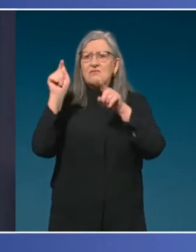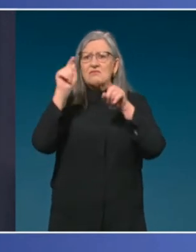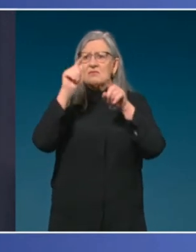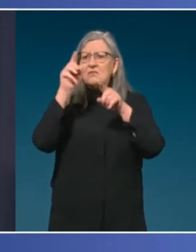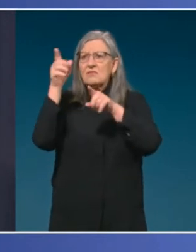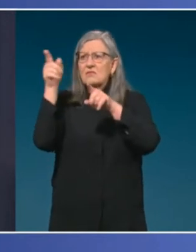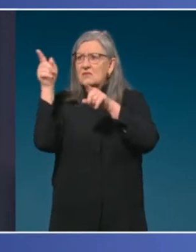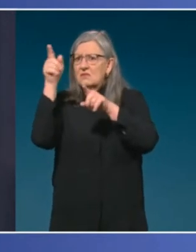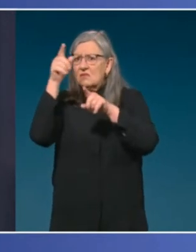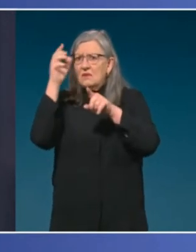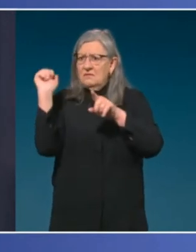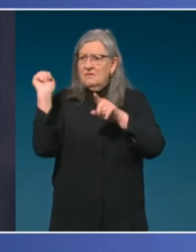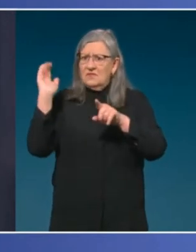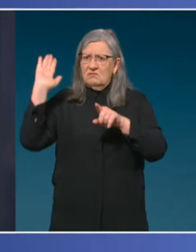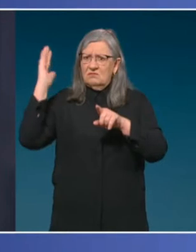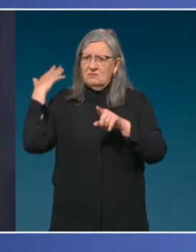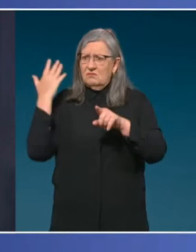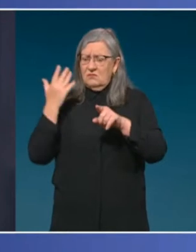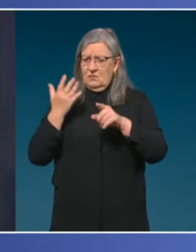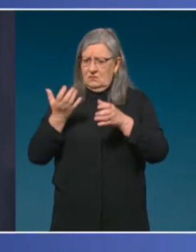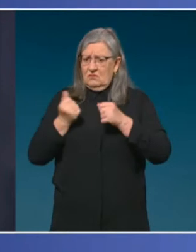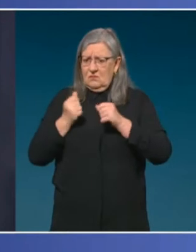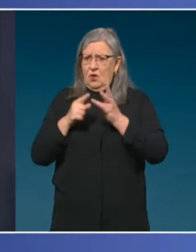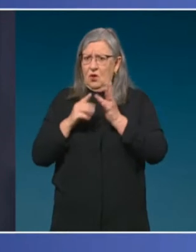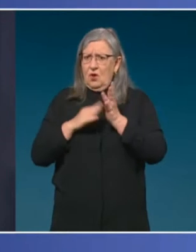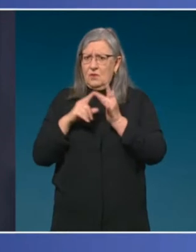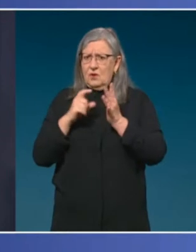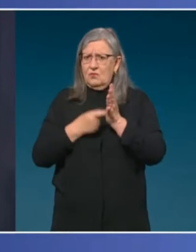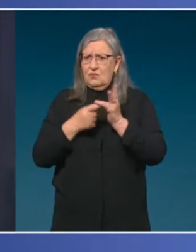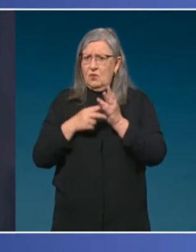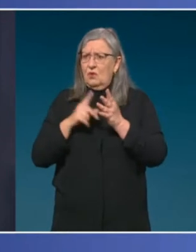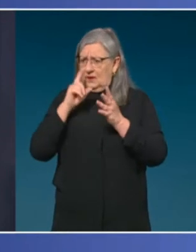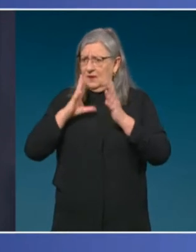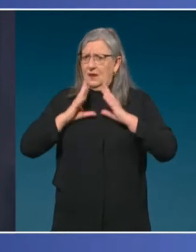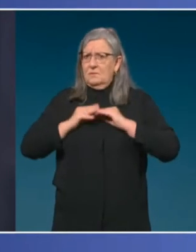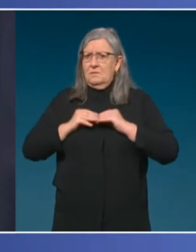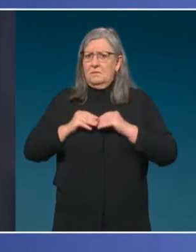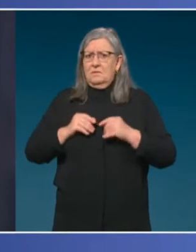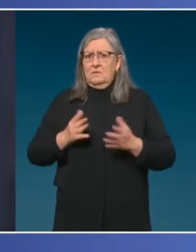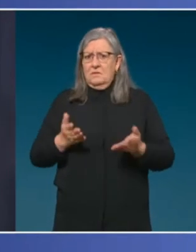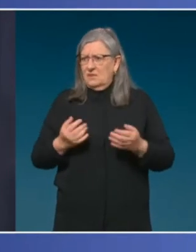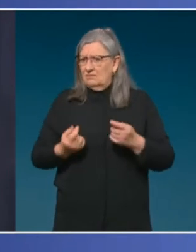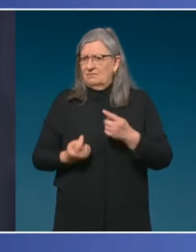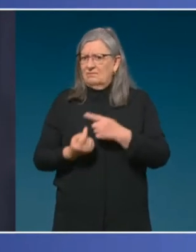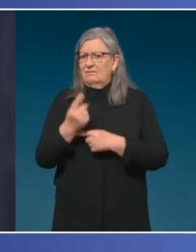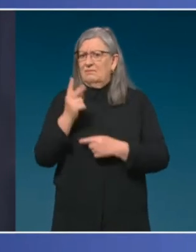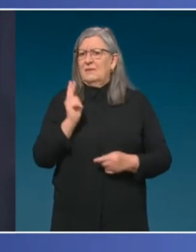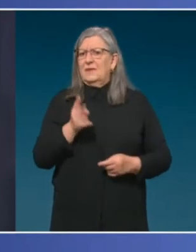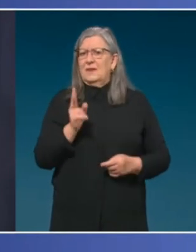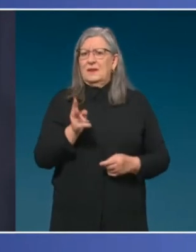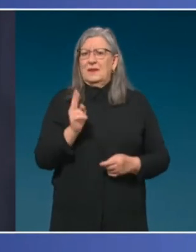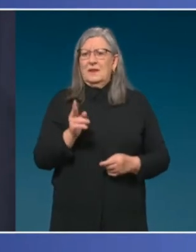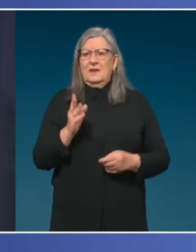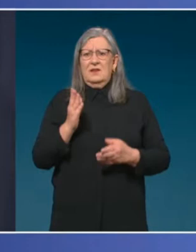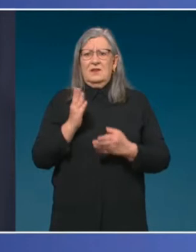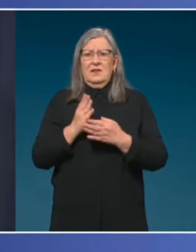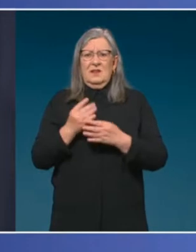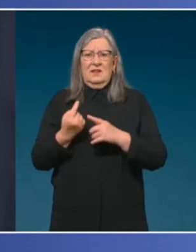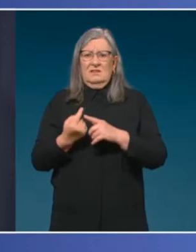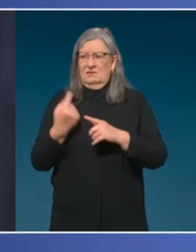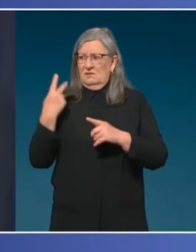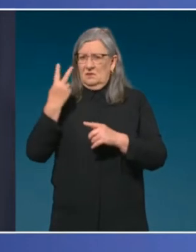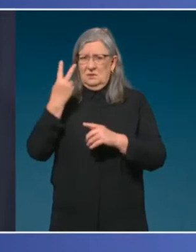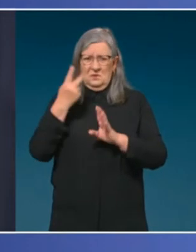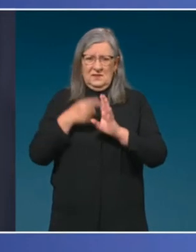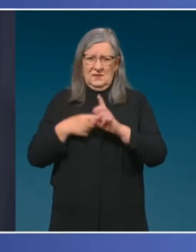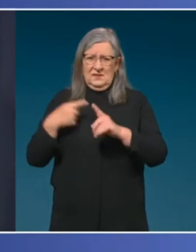way through this last 2 years. What is different or more of a concern about Omicron, we don't know that yet. In